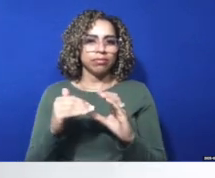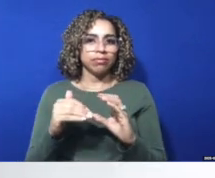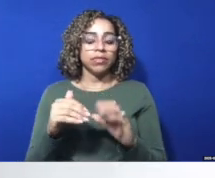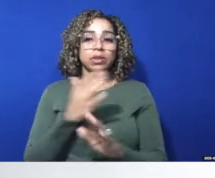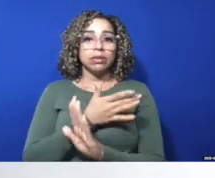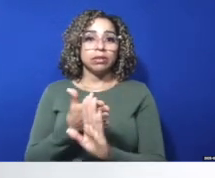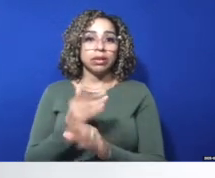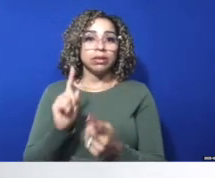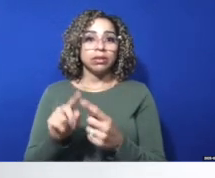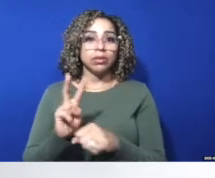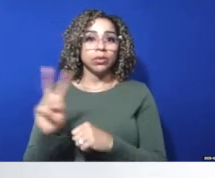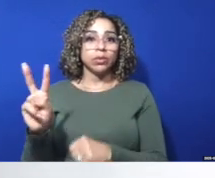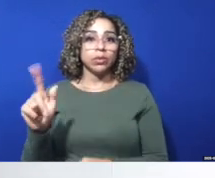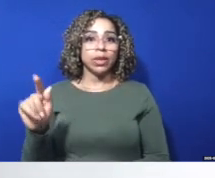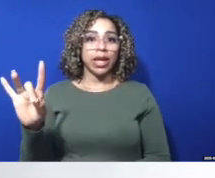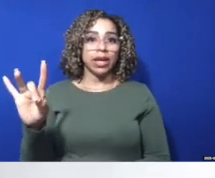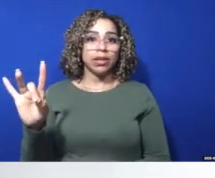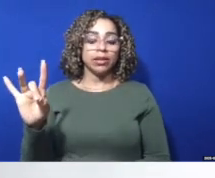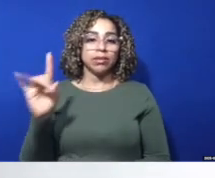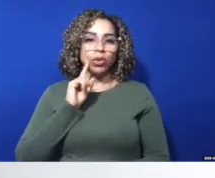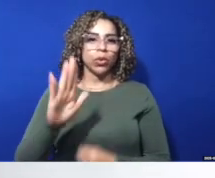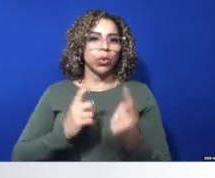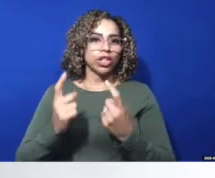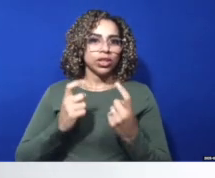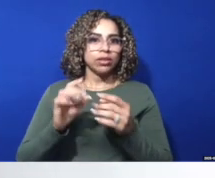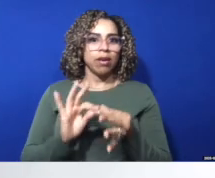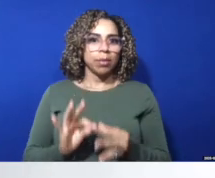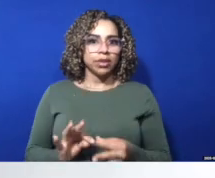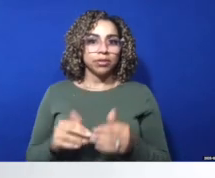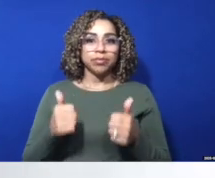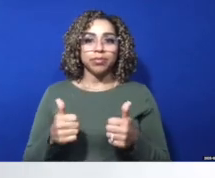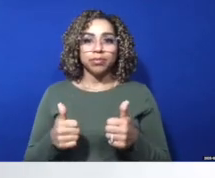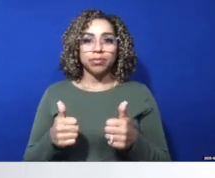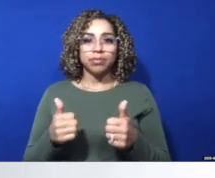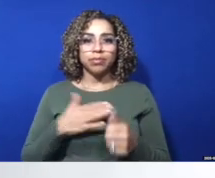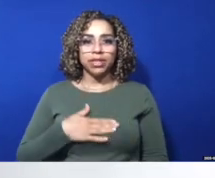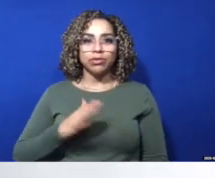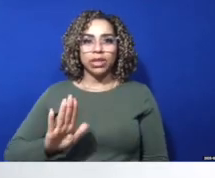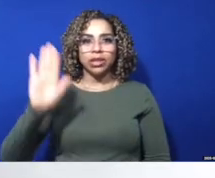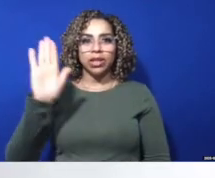and comments. All right, so please raise your hand.